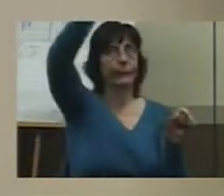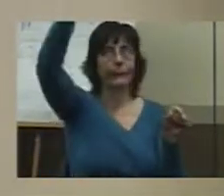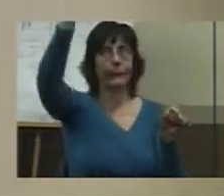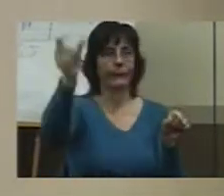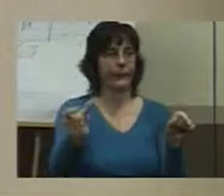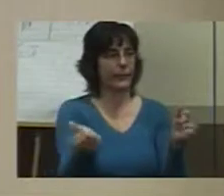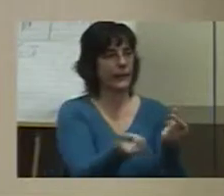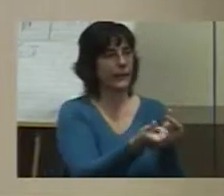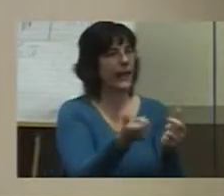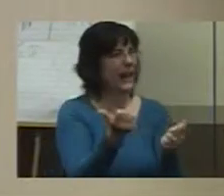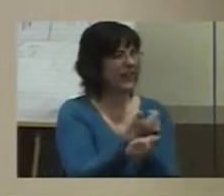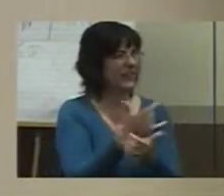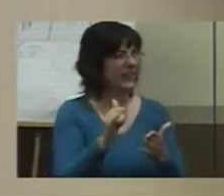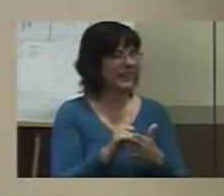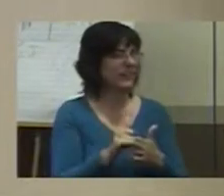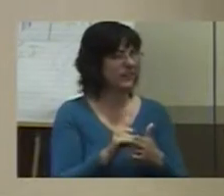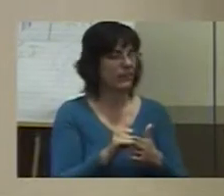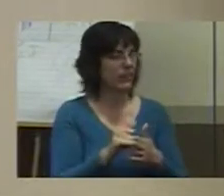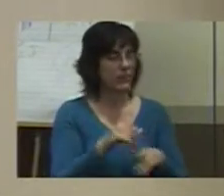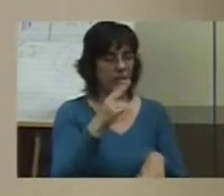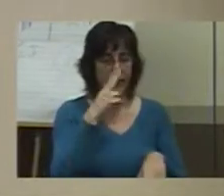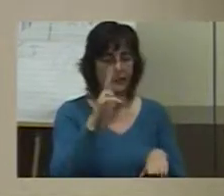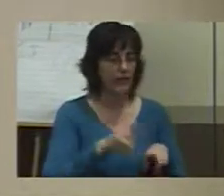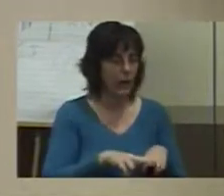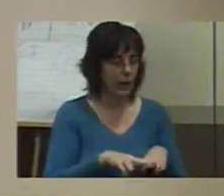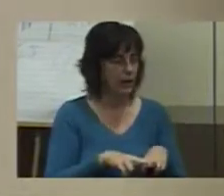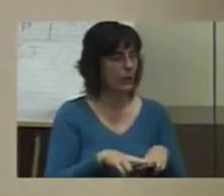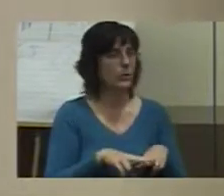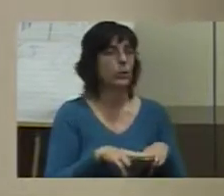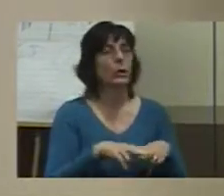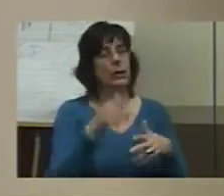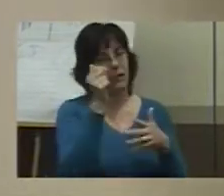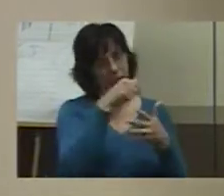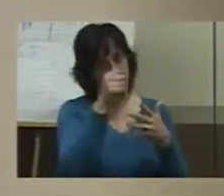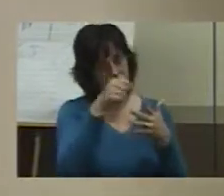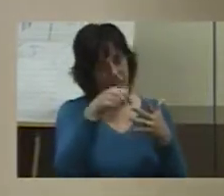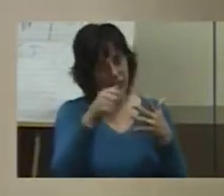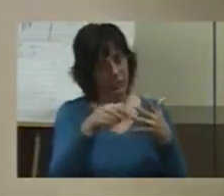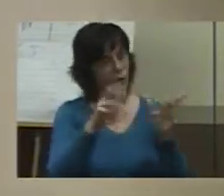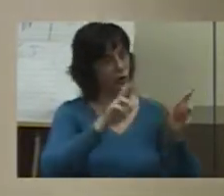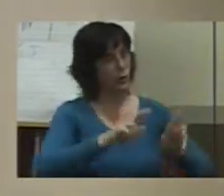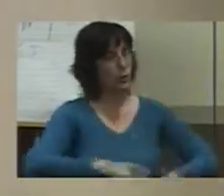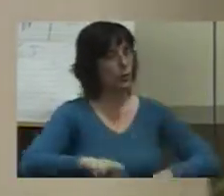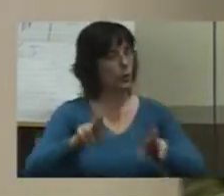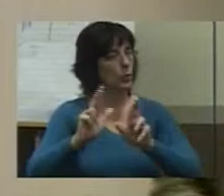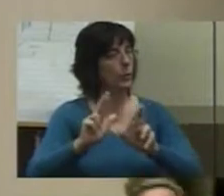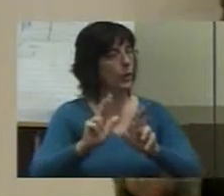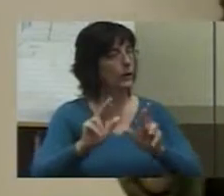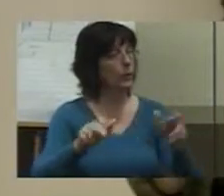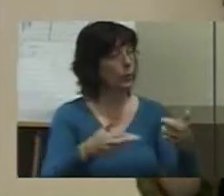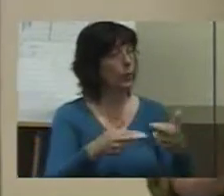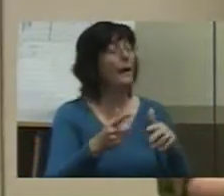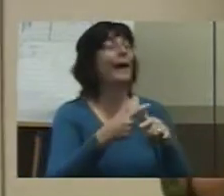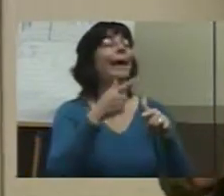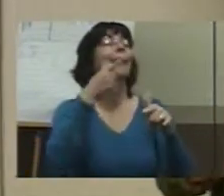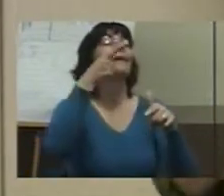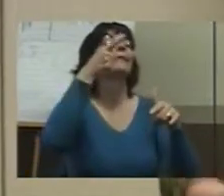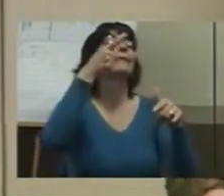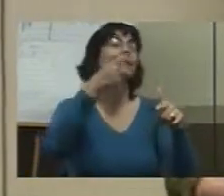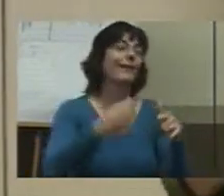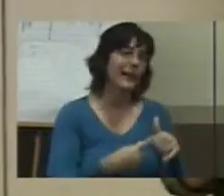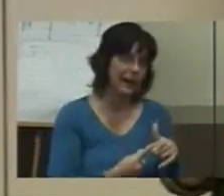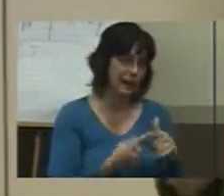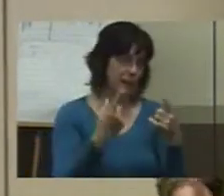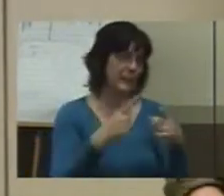that part that's not so fun where you're doing all of that preparation so that then you could get in and apply